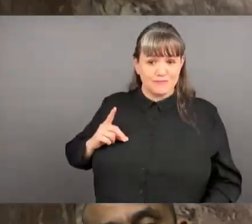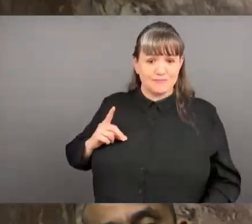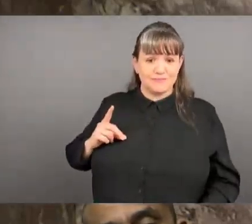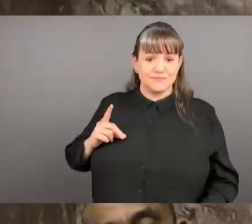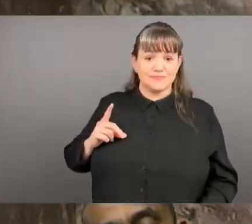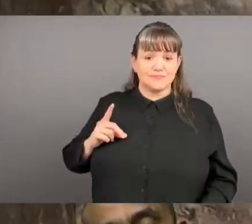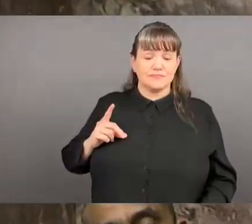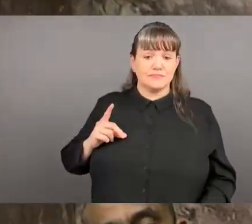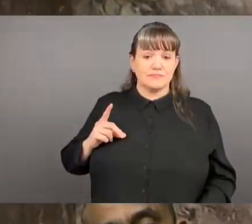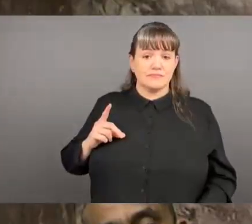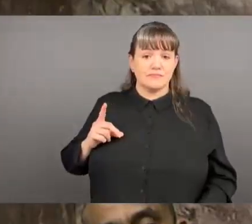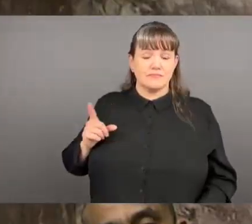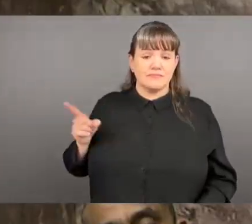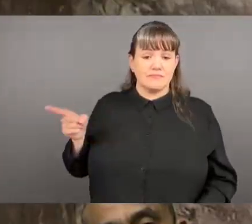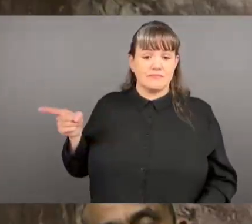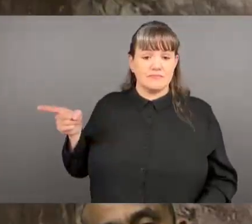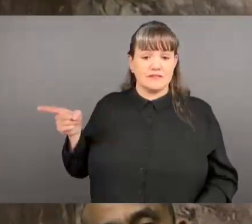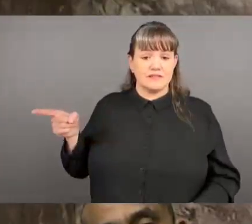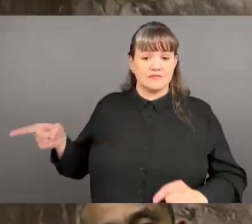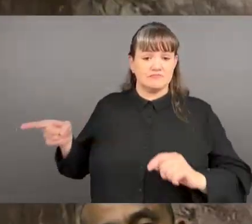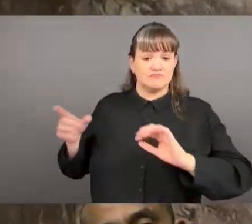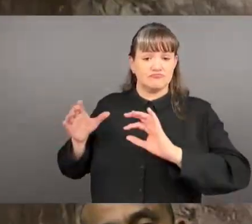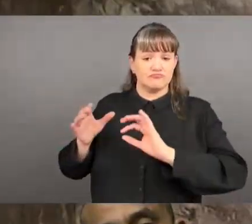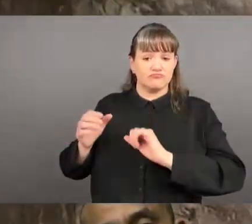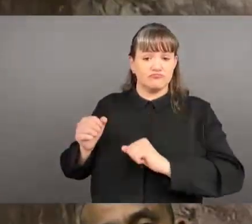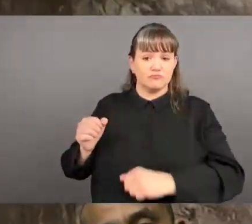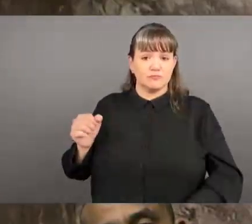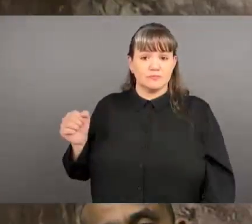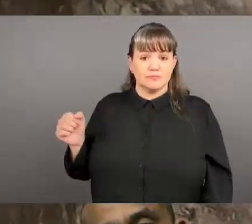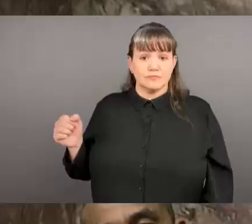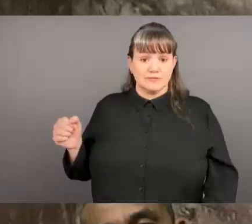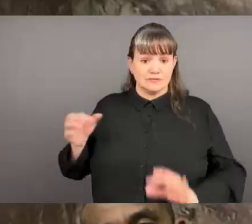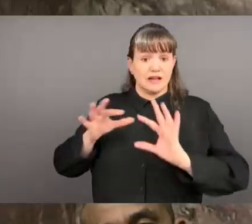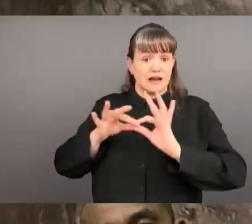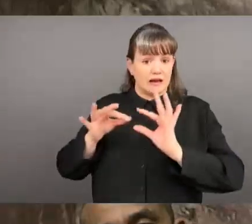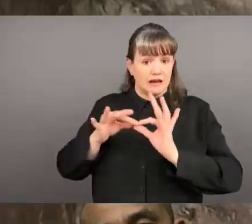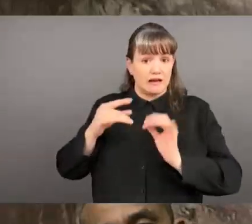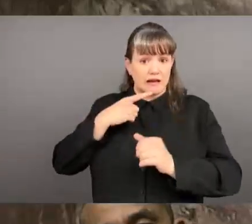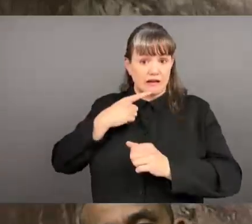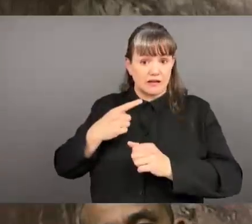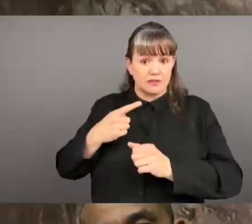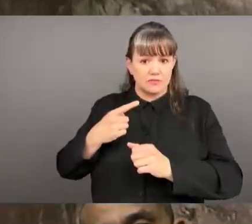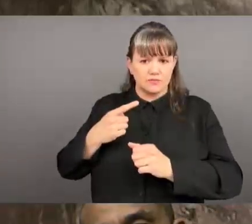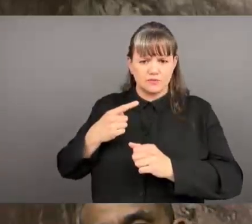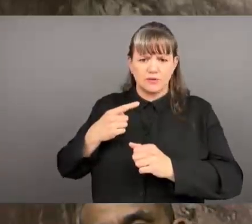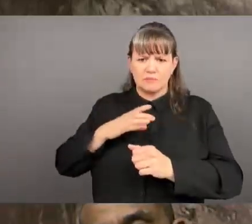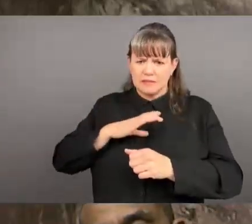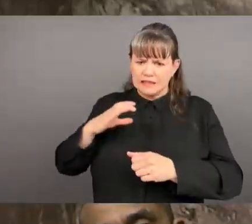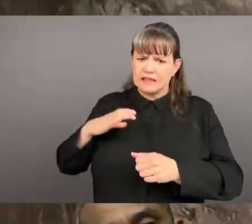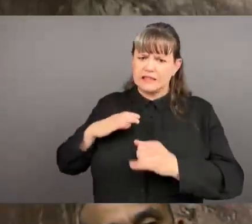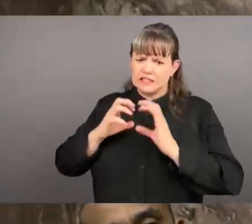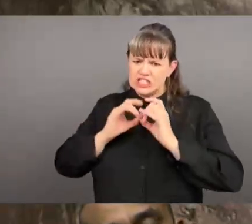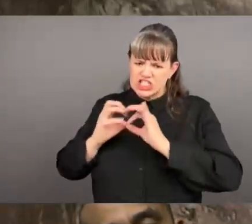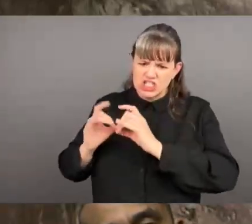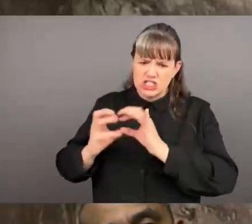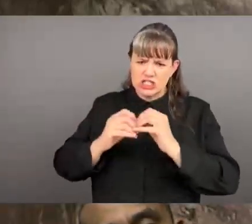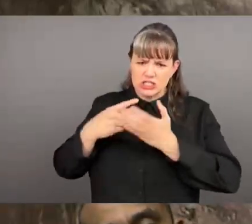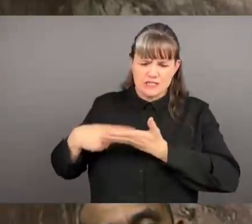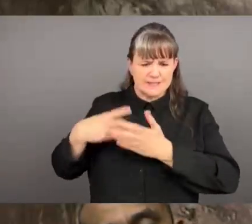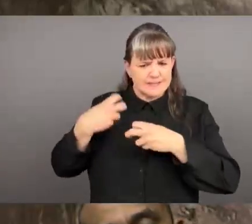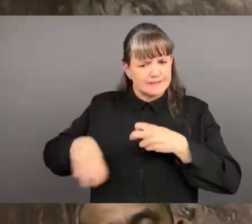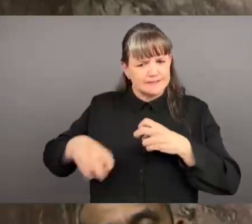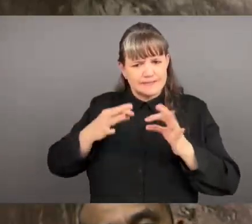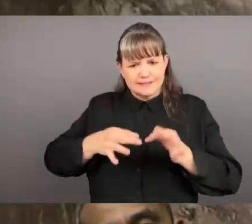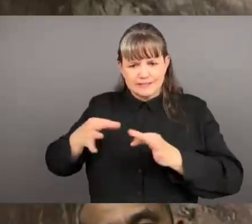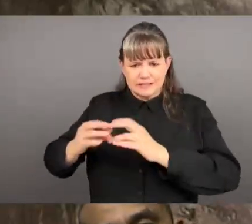really getting us out of the gate with a very difficult discussion, but one that needs to be had. The member was one of several